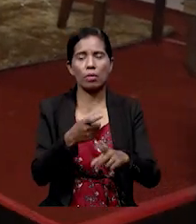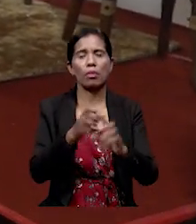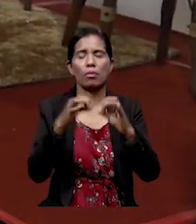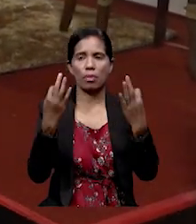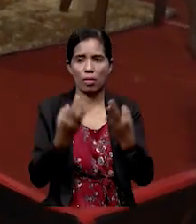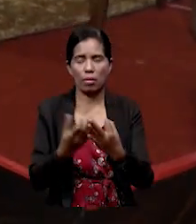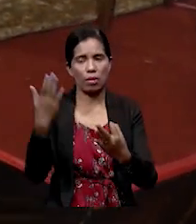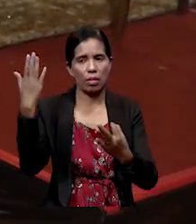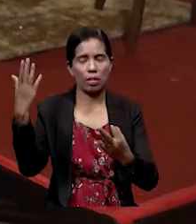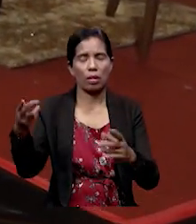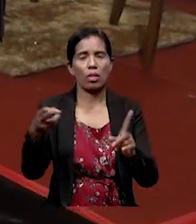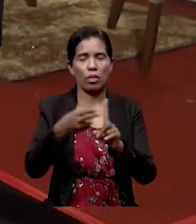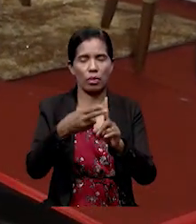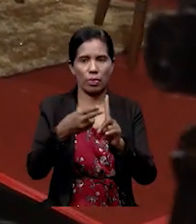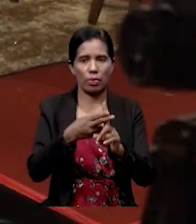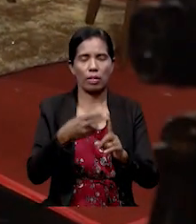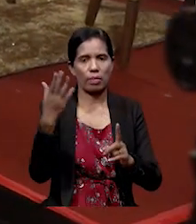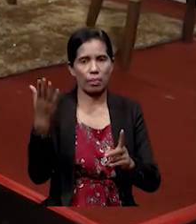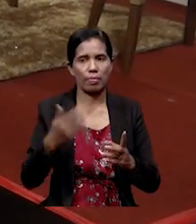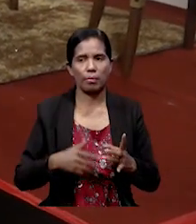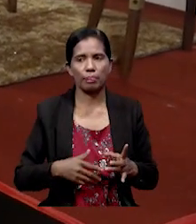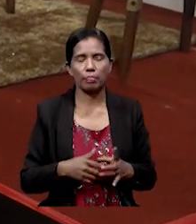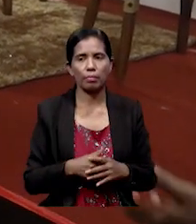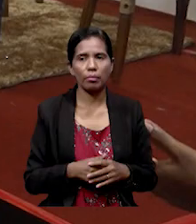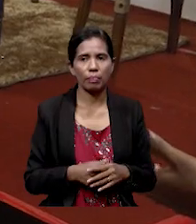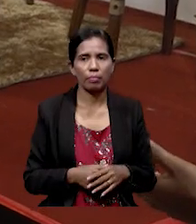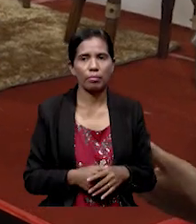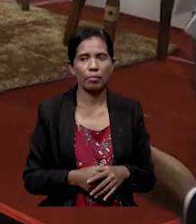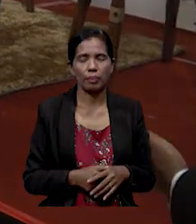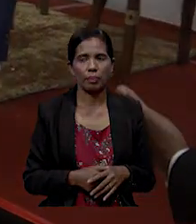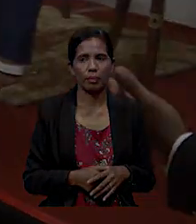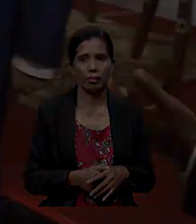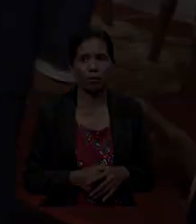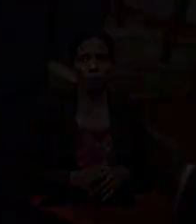e recinto Hotel El Legendário. Agustin da Costa, GMN.